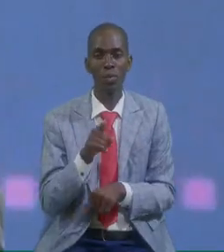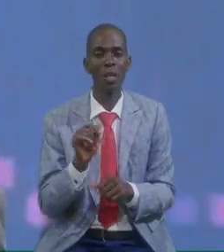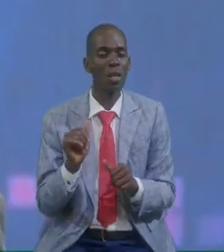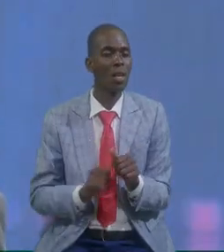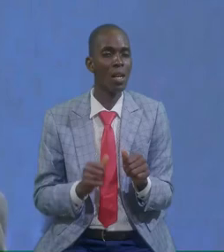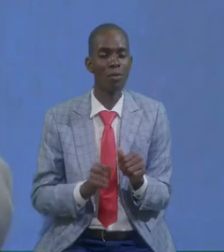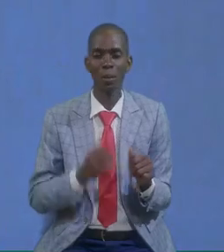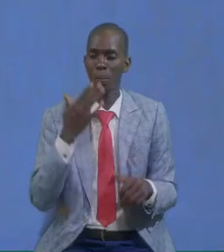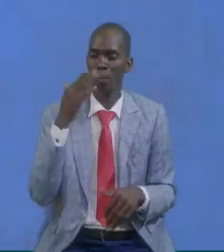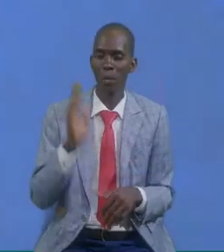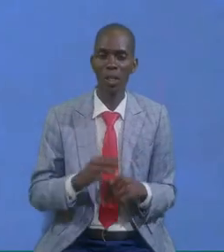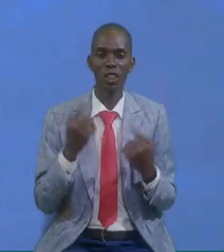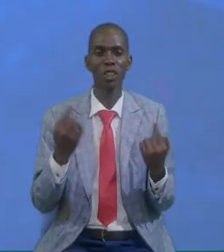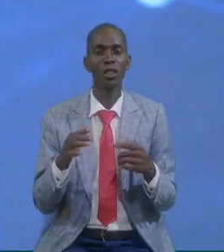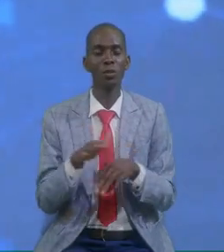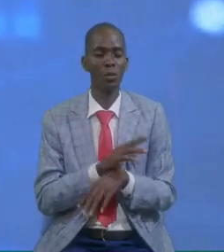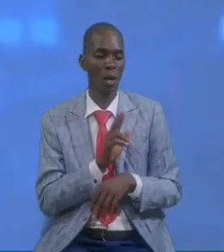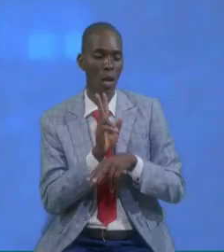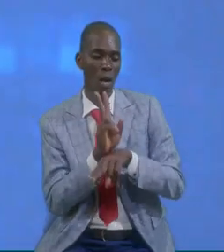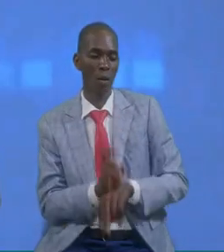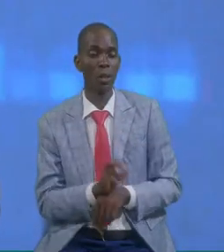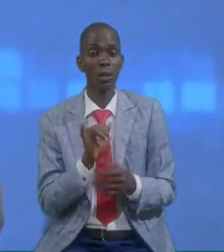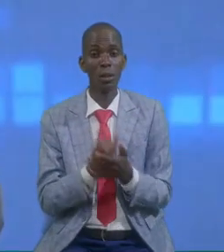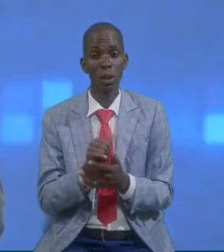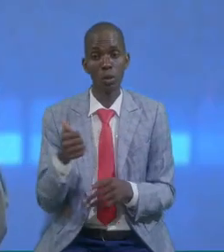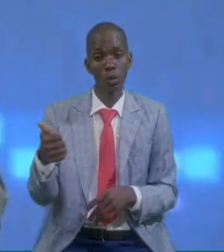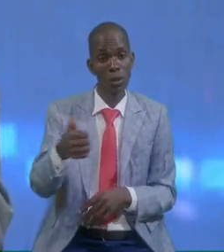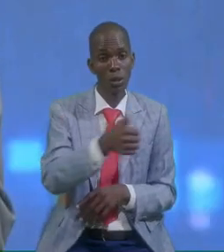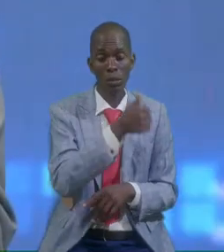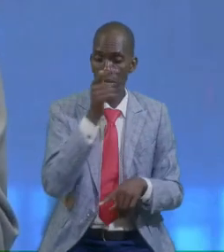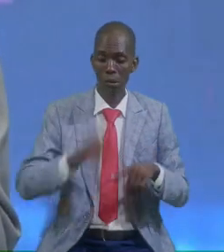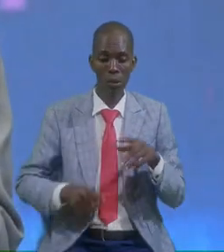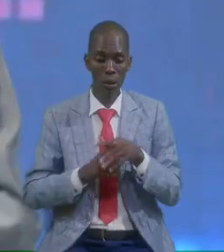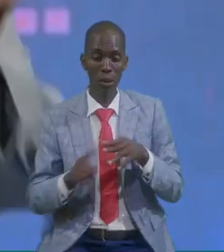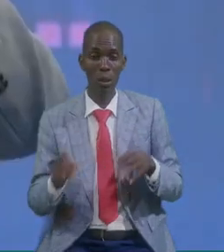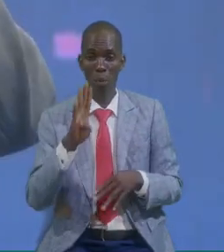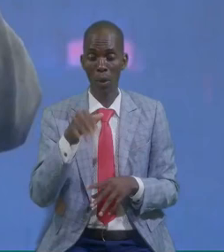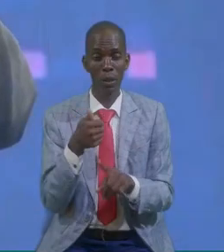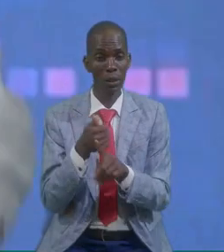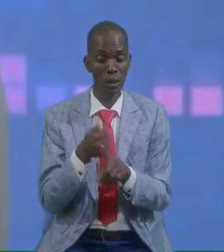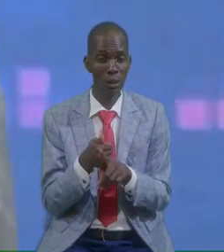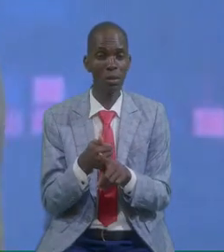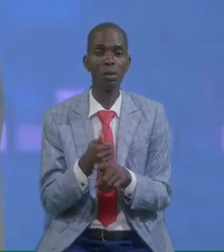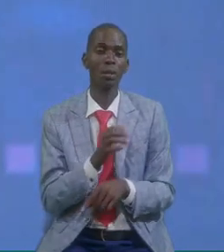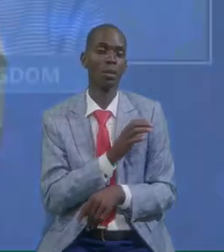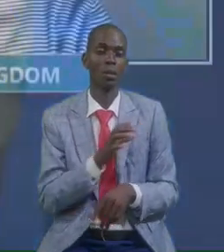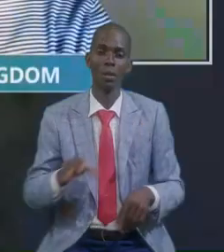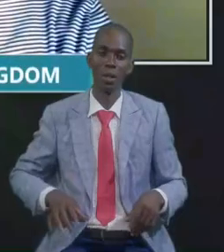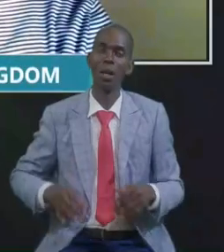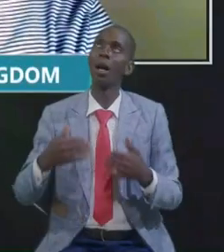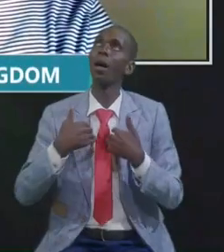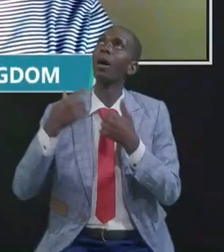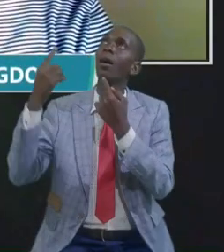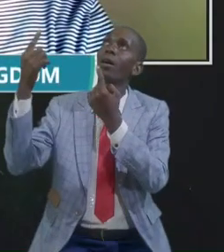habits that bind you, that you couldn't escape by yourself, Christ has come,